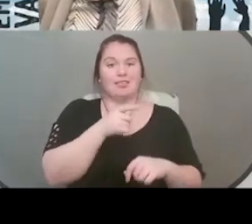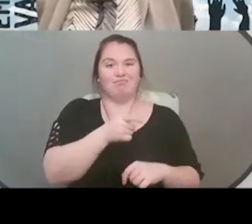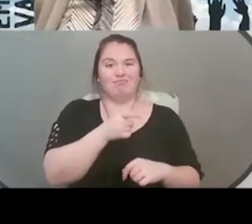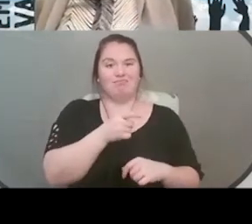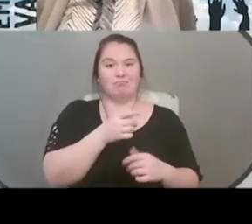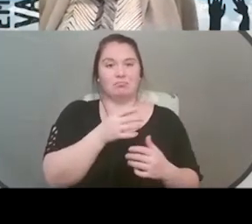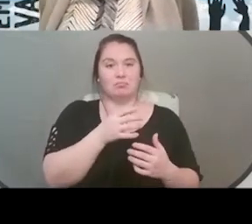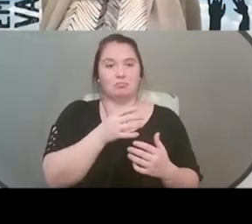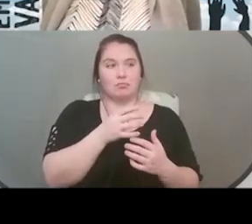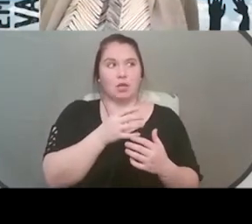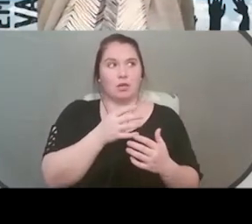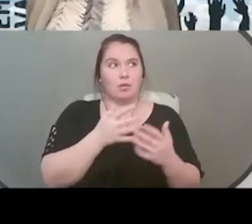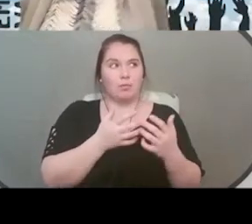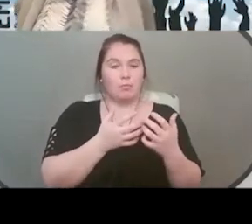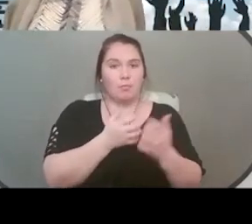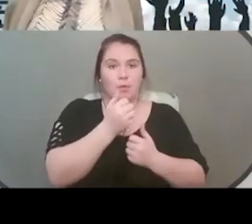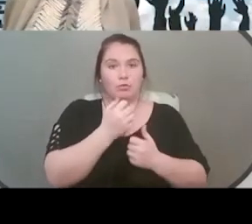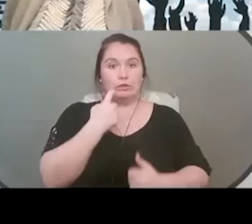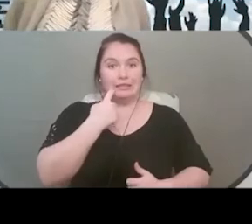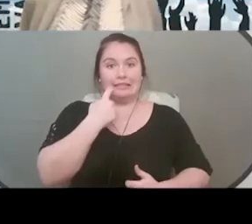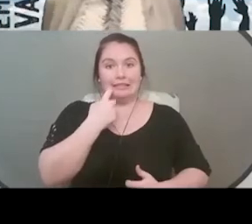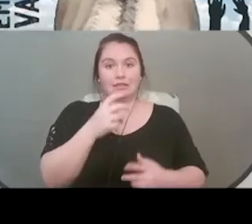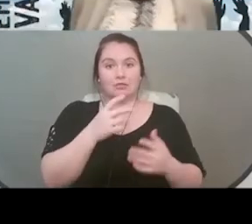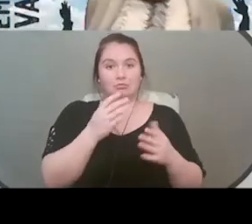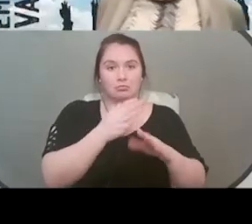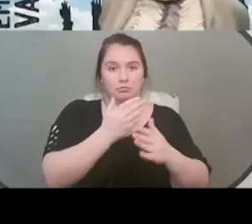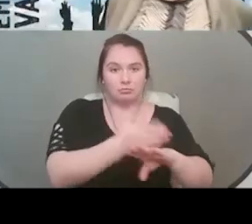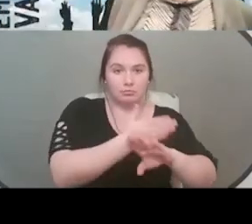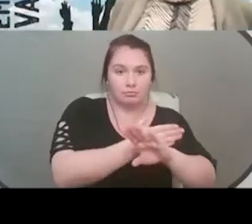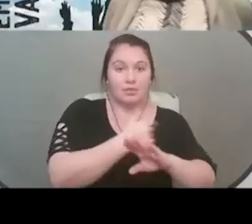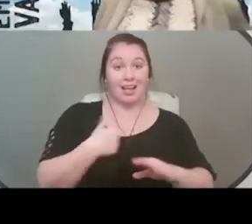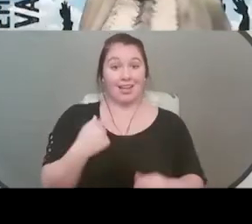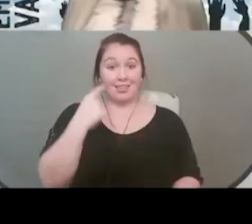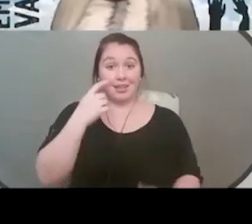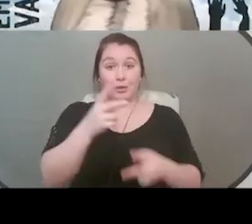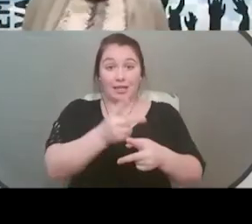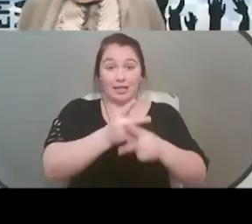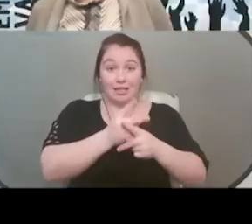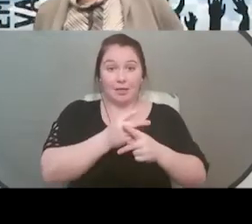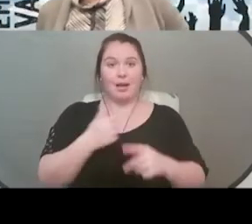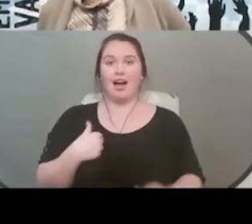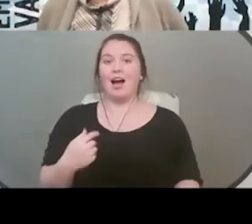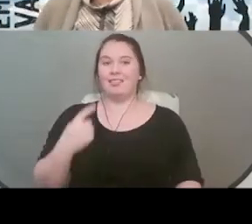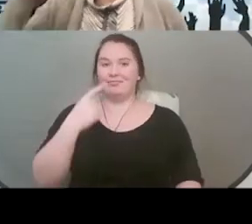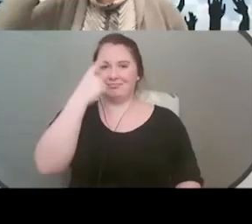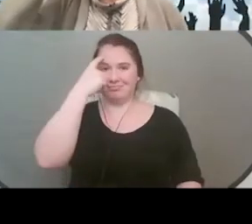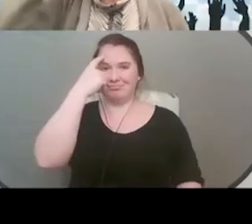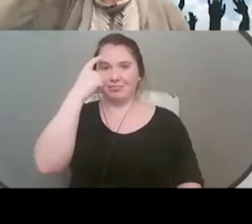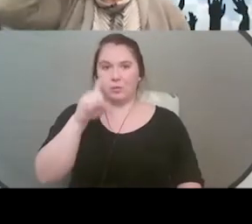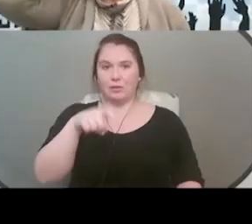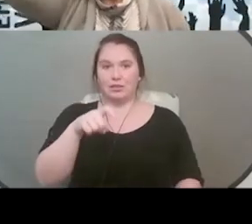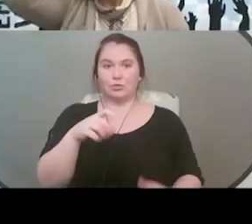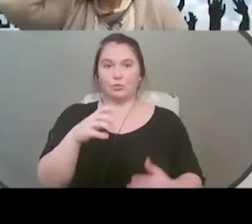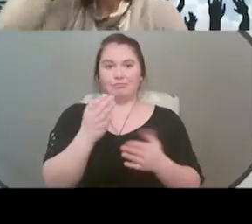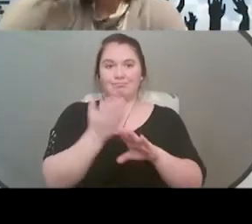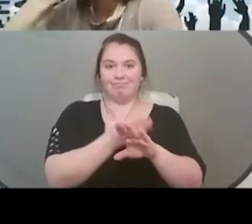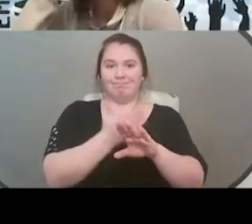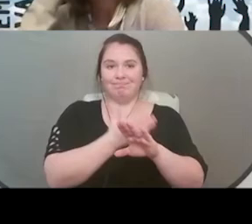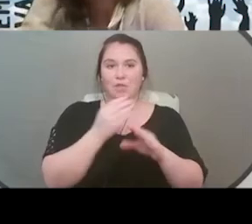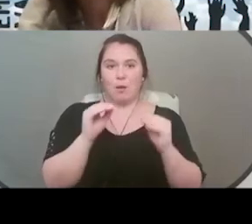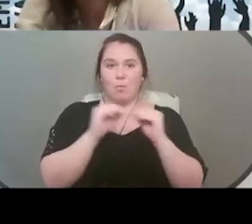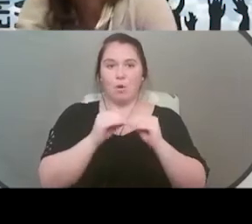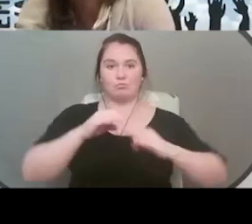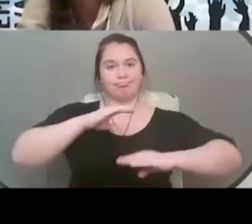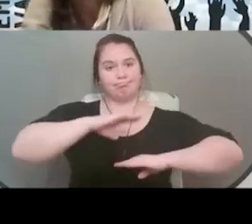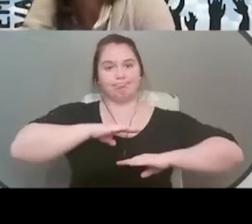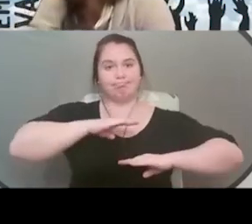So that's a piece that they think we ought to keep. I think it needs to be improved to a 6A level. And I'm